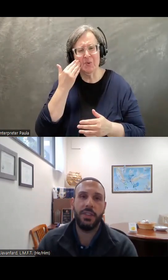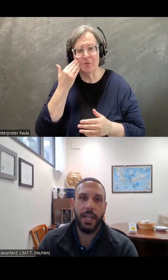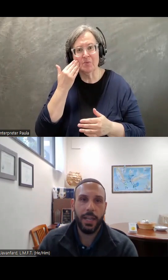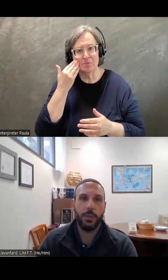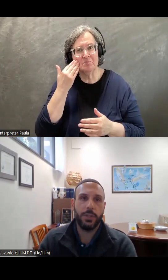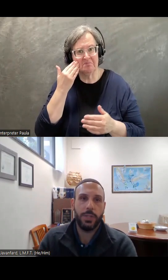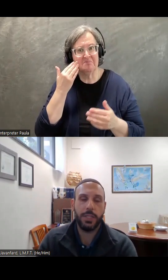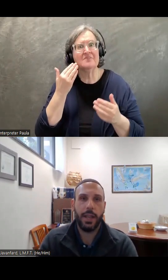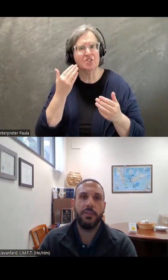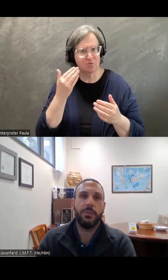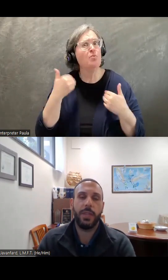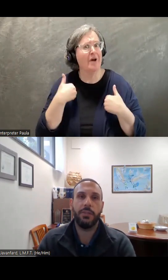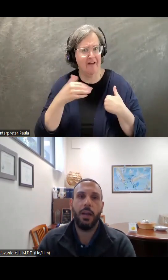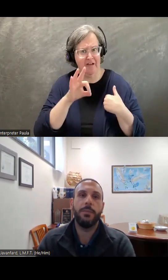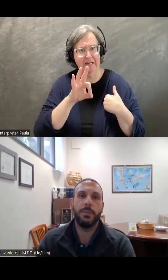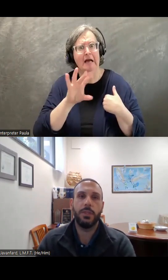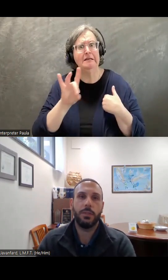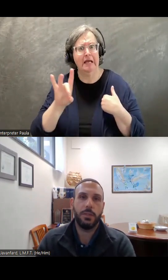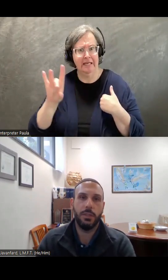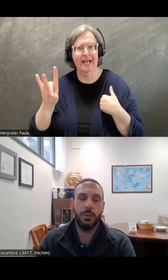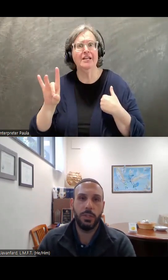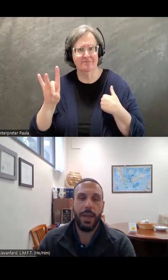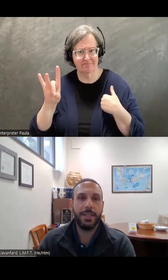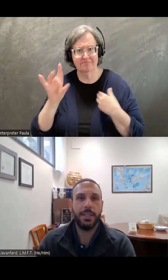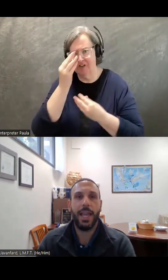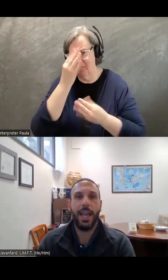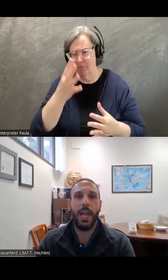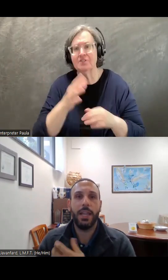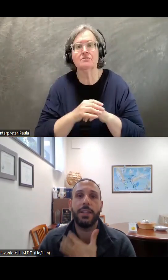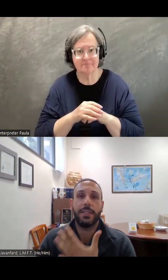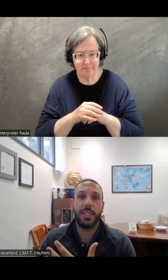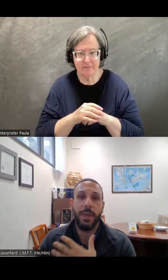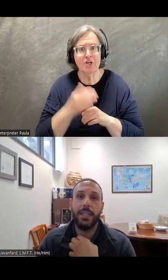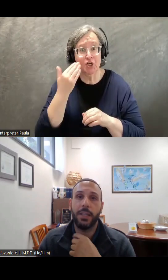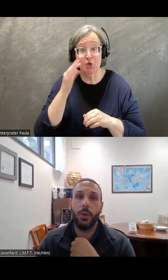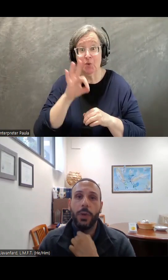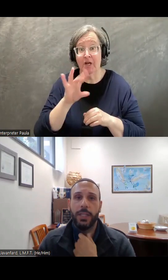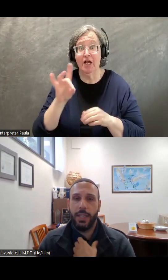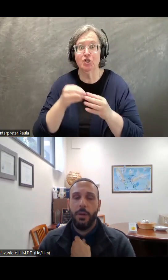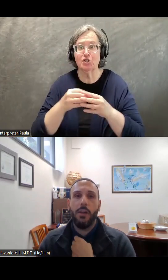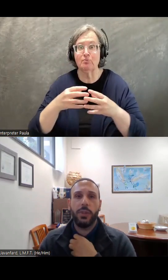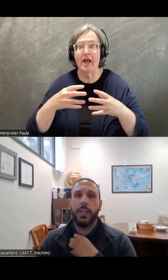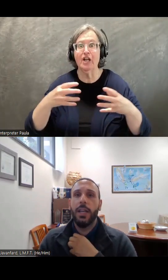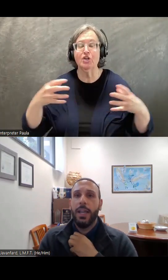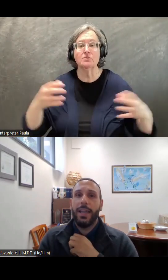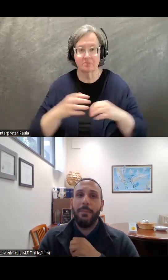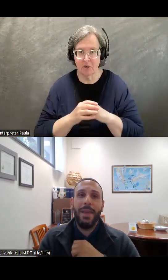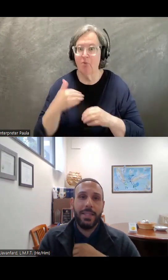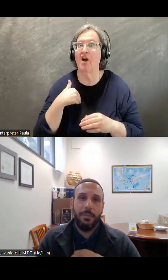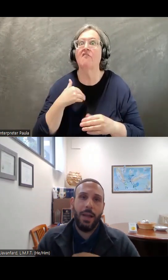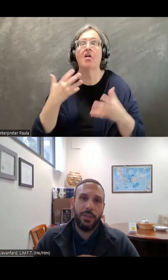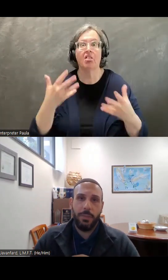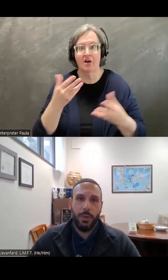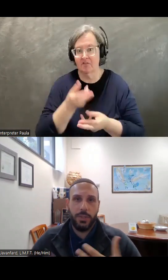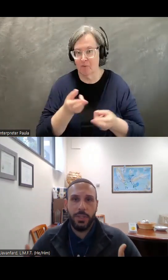abundance of 988 resources that have come to pass, and how 988 is expanding and growing and offering an